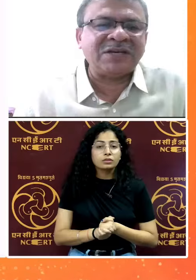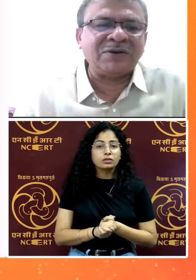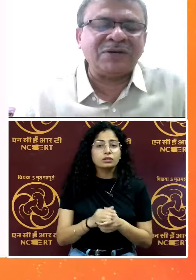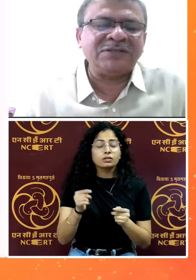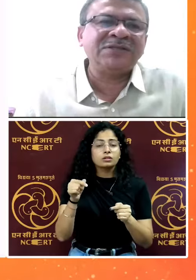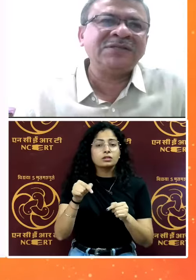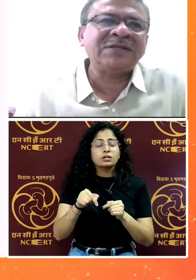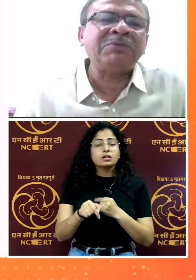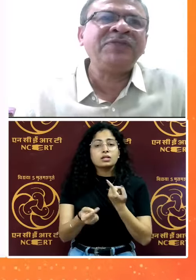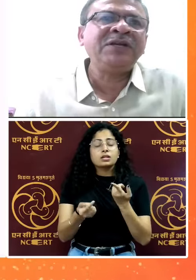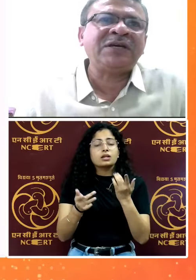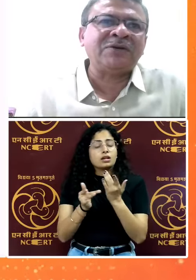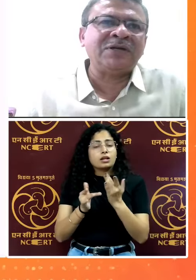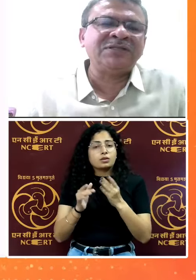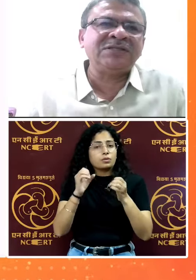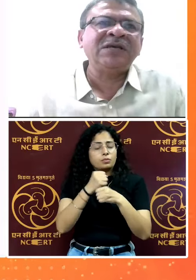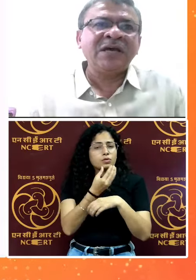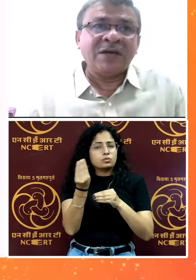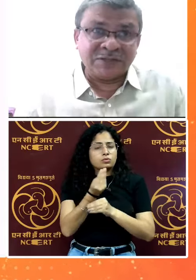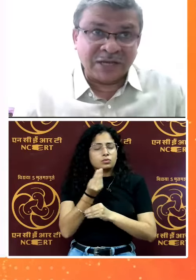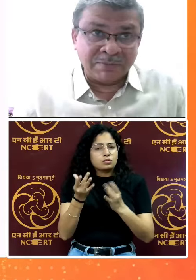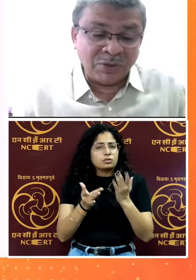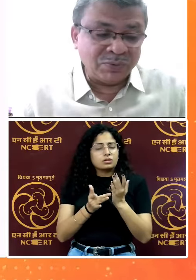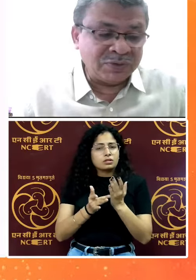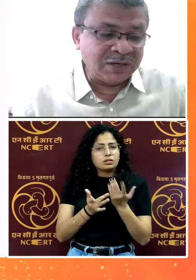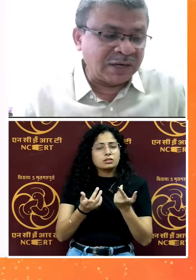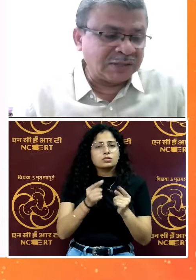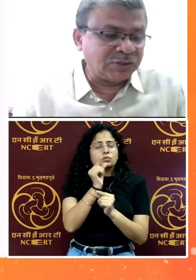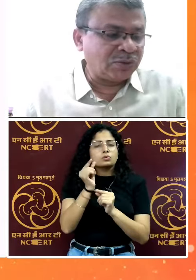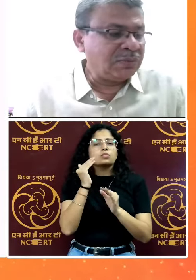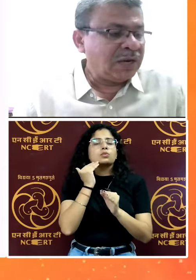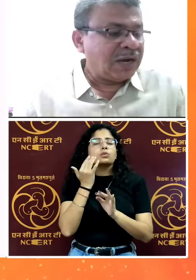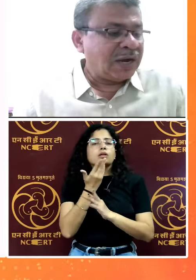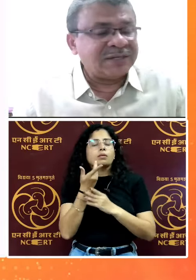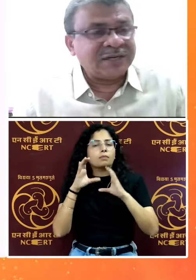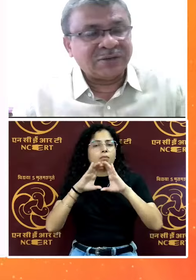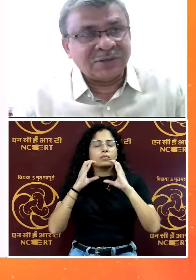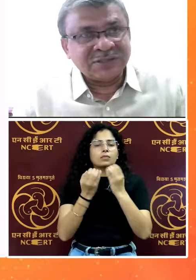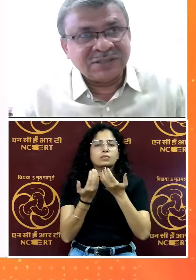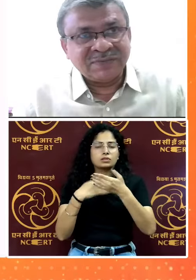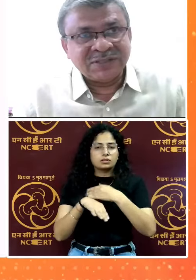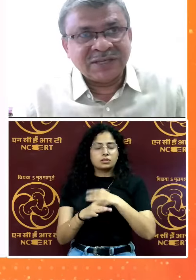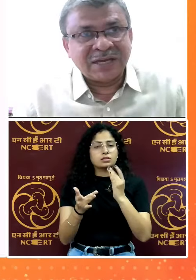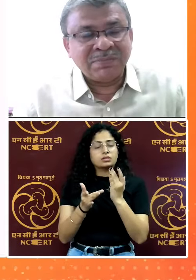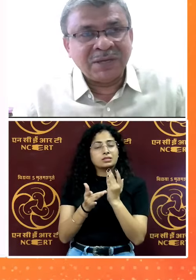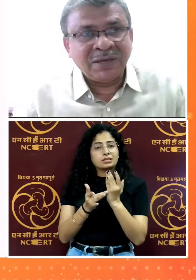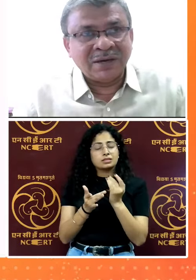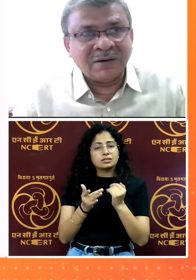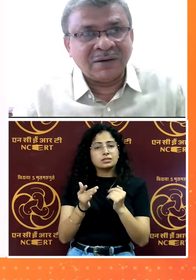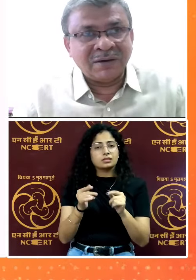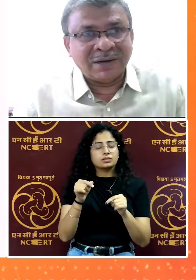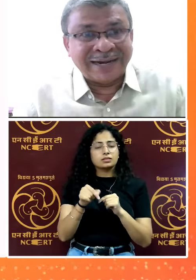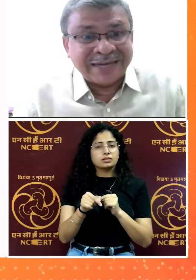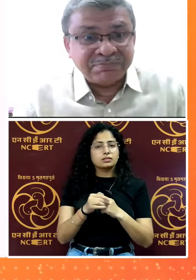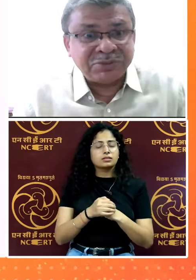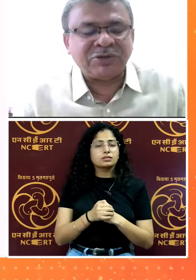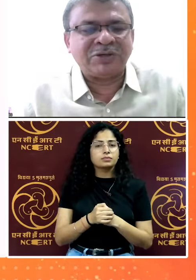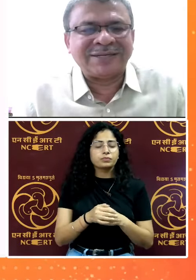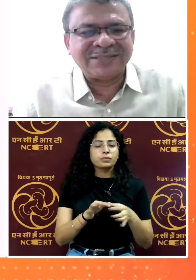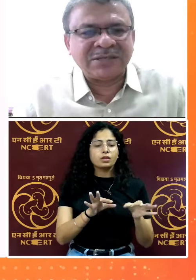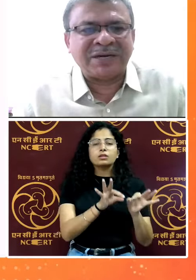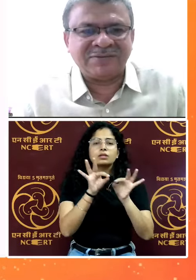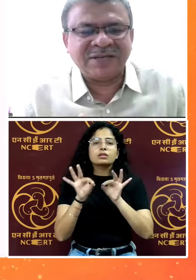these technologies. See, some of the technologies which can be used in classroom are the technologies which can be